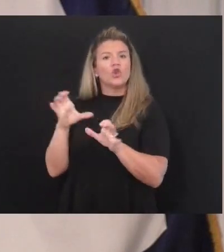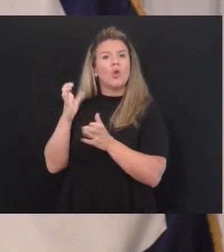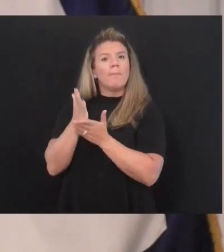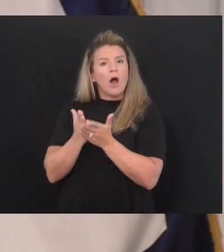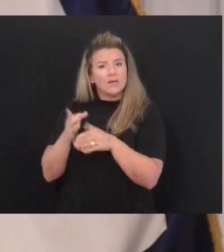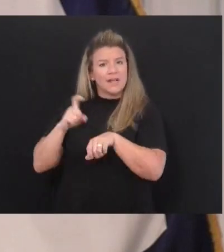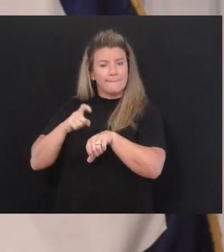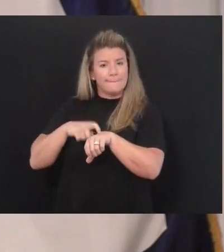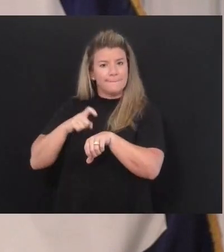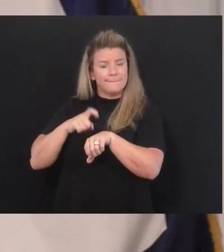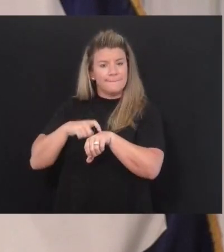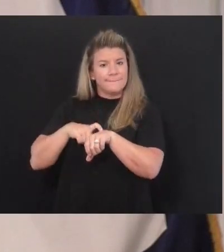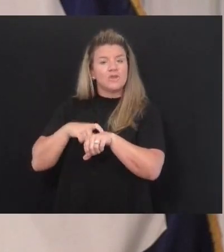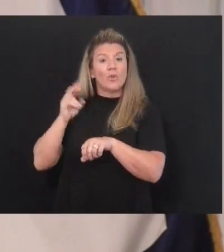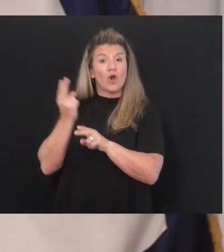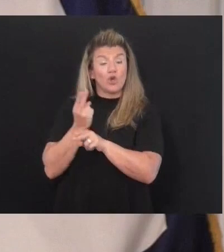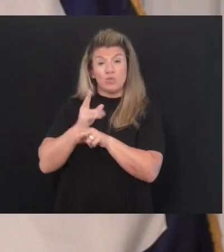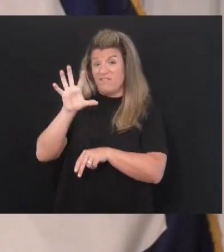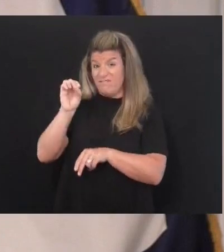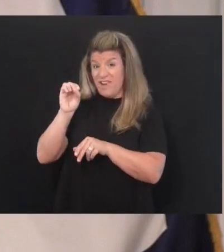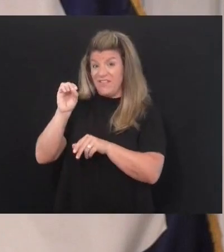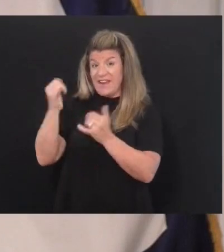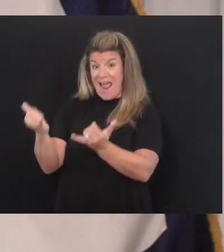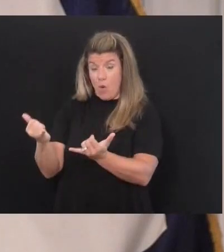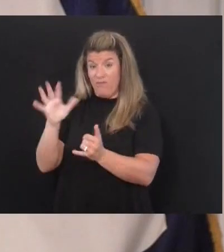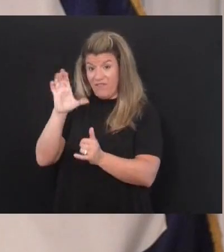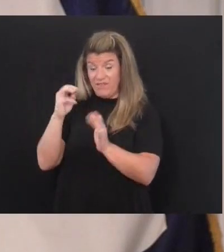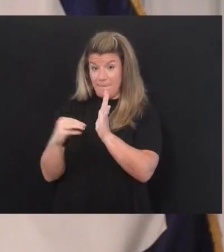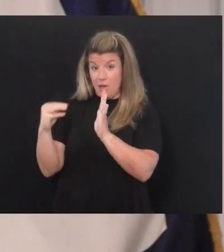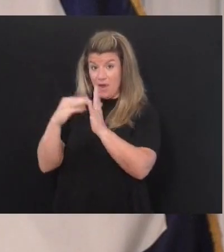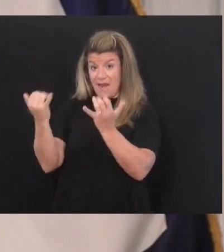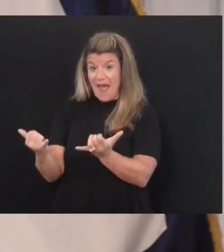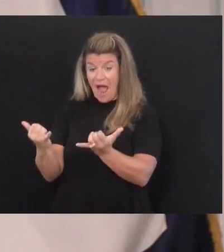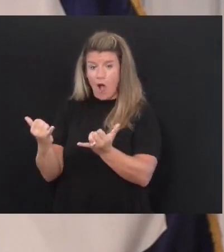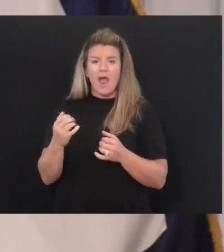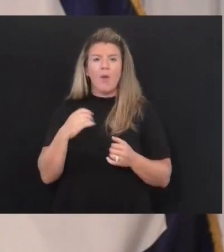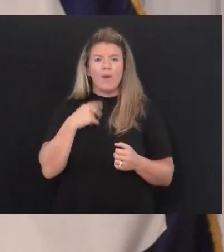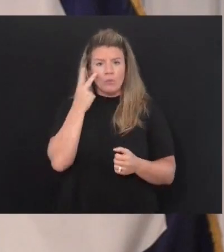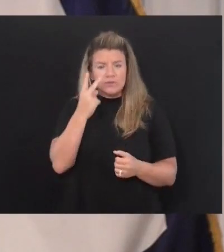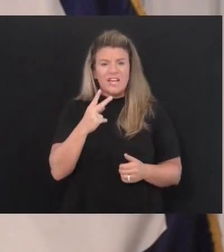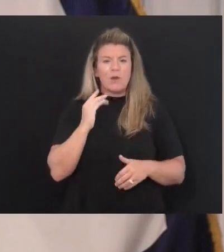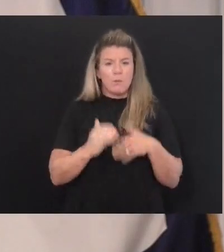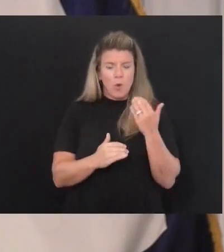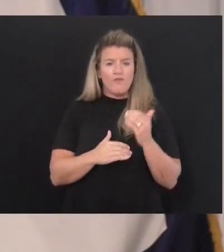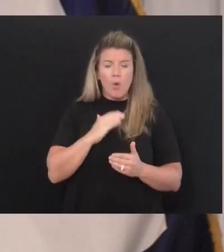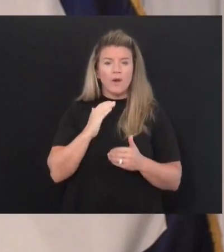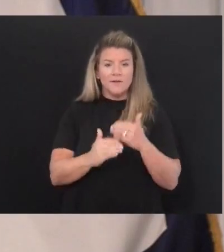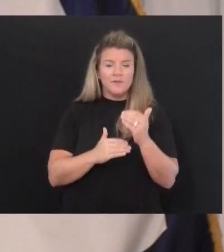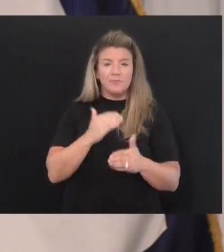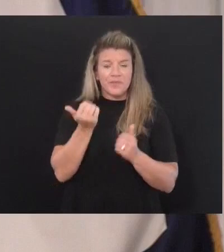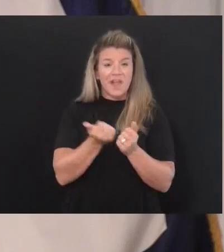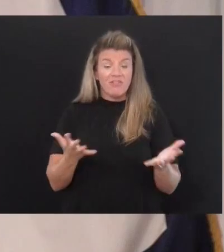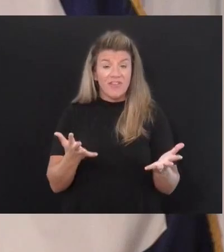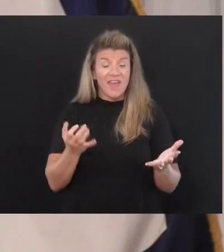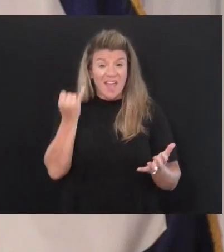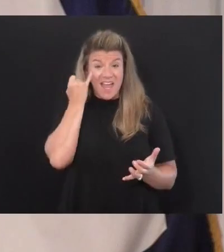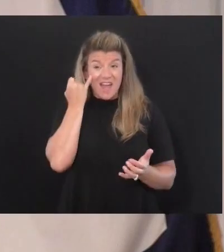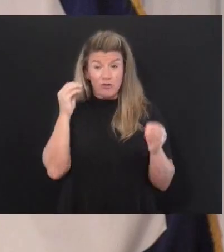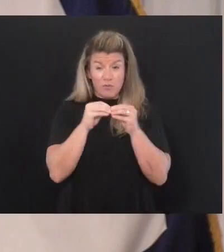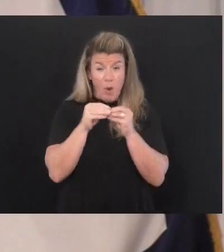We need to understand that my executive order said mandatory. Mandatory in